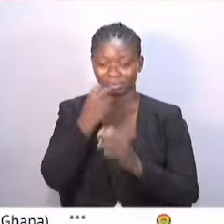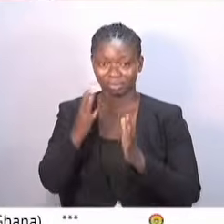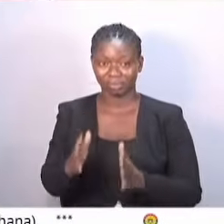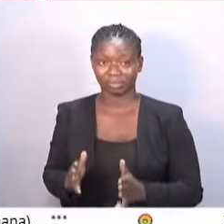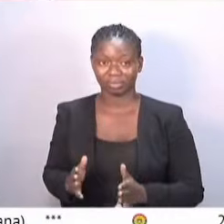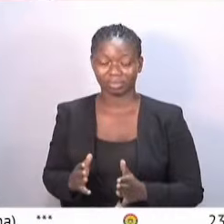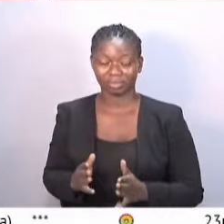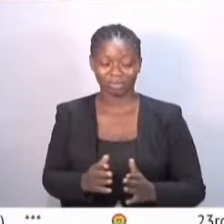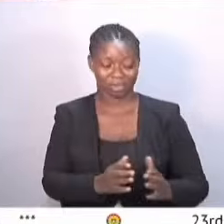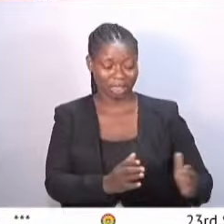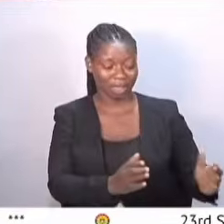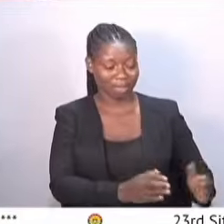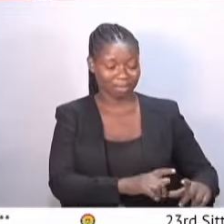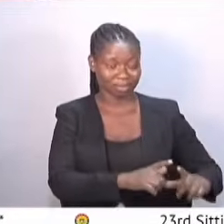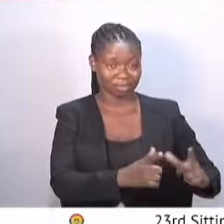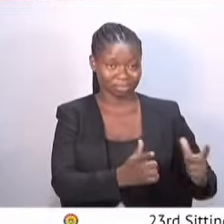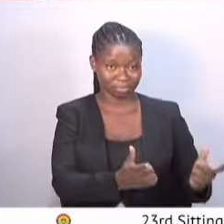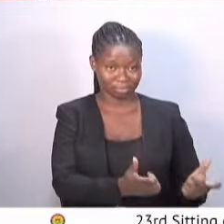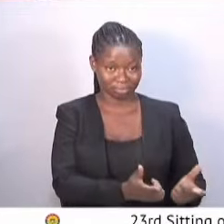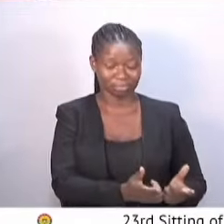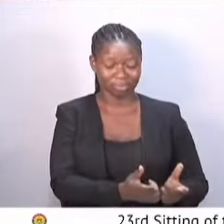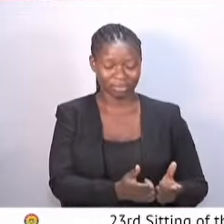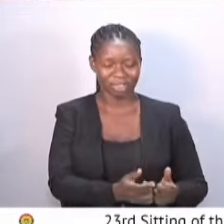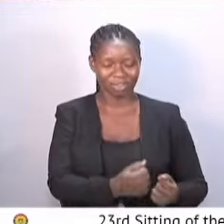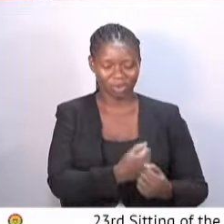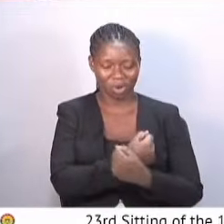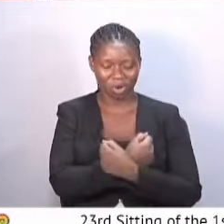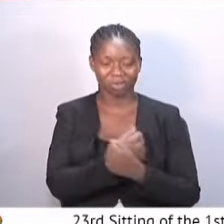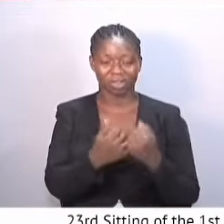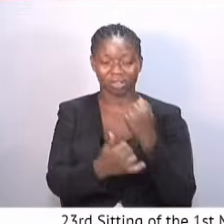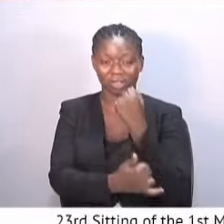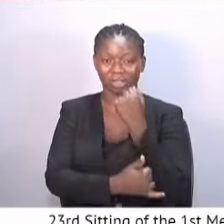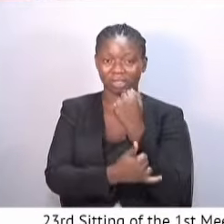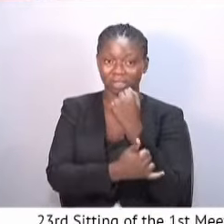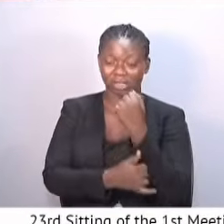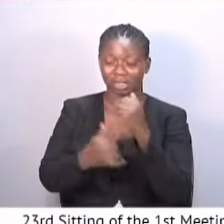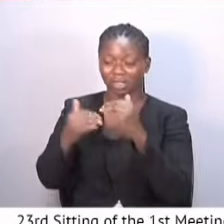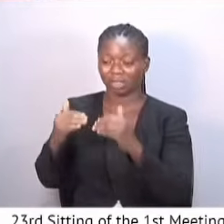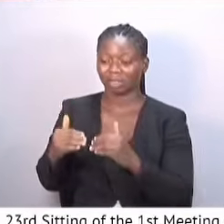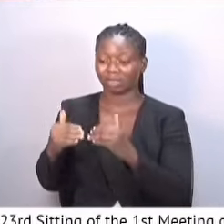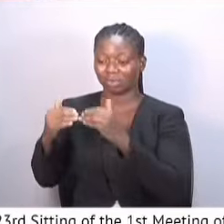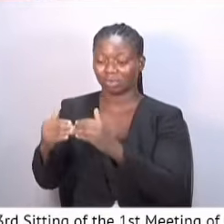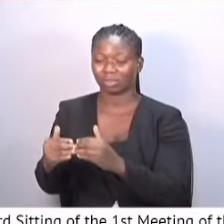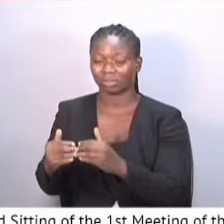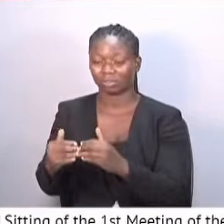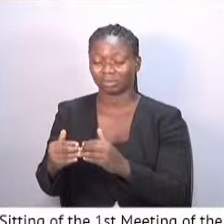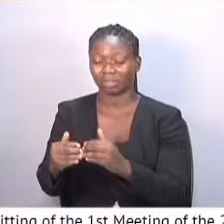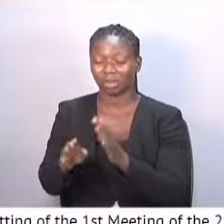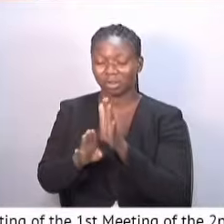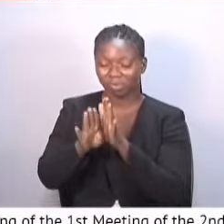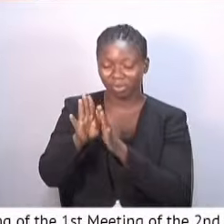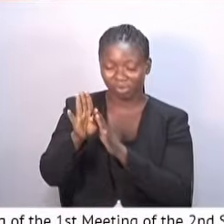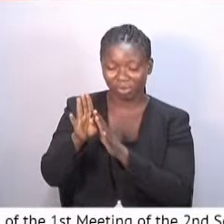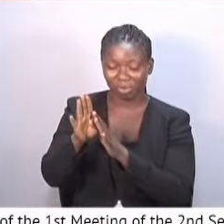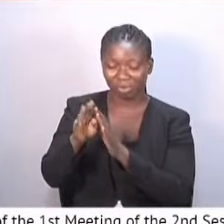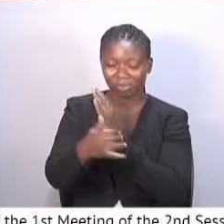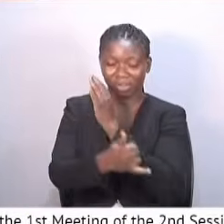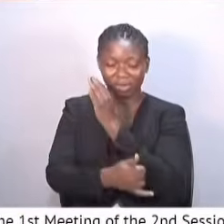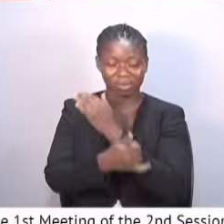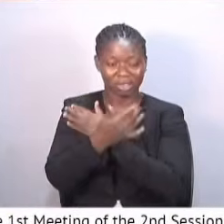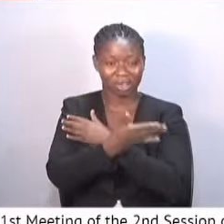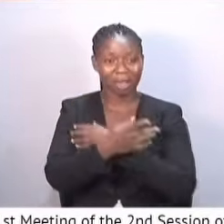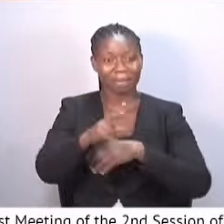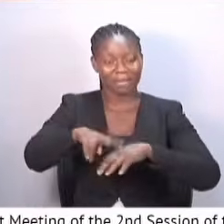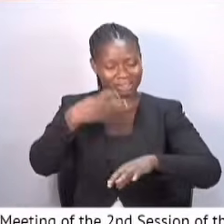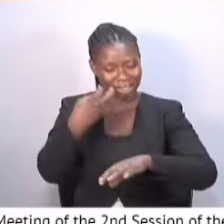We on this side, out of patriotism and for the progress of our country, we are available. Except that